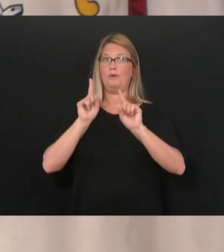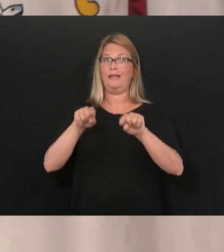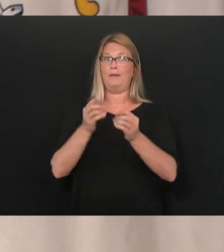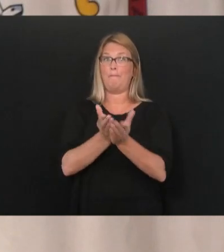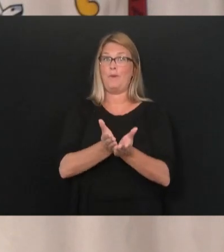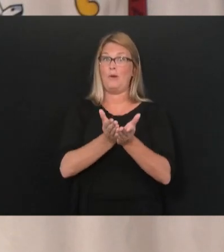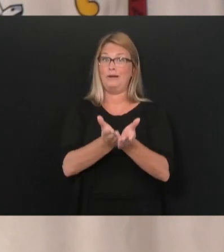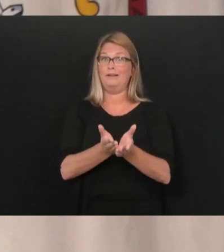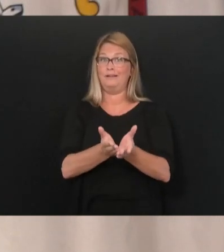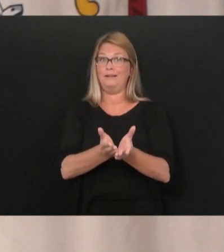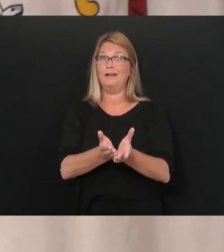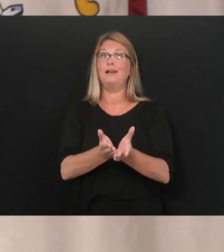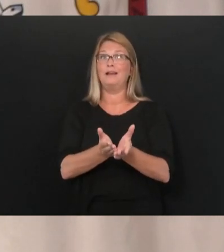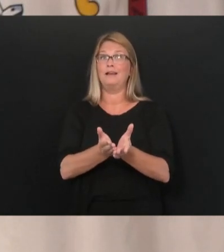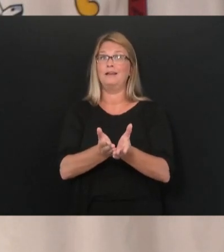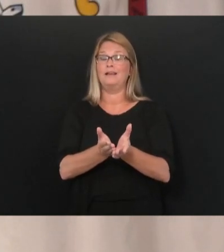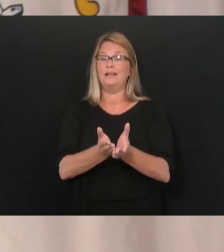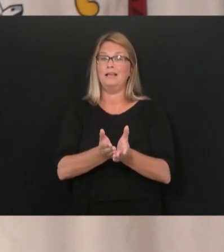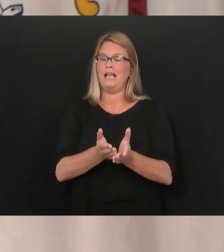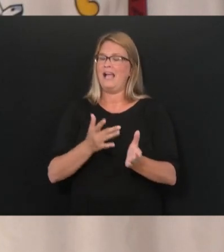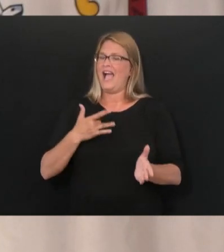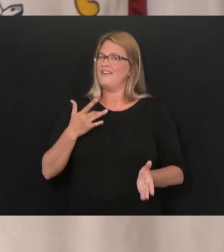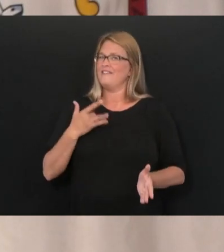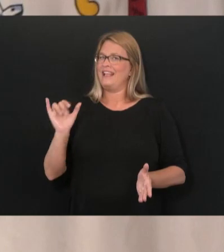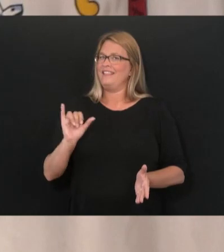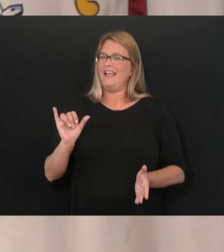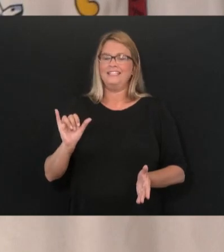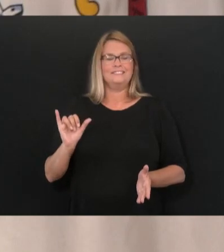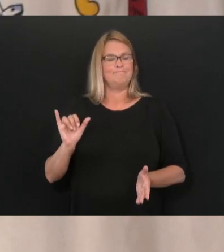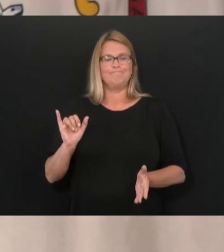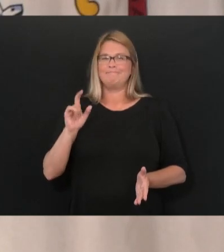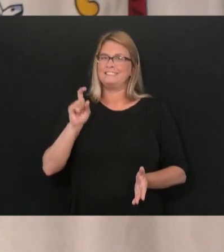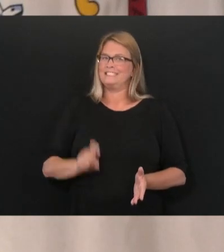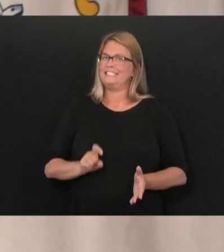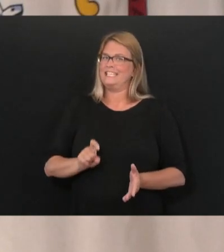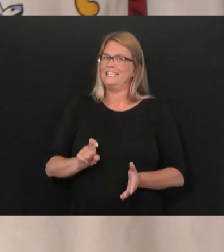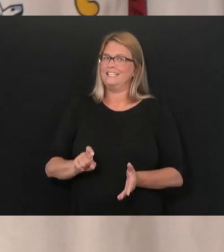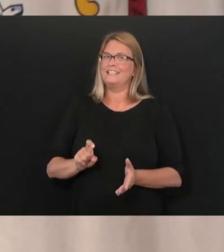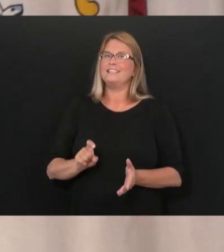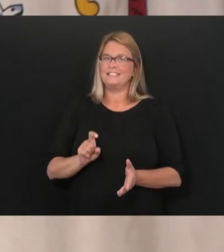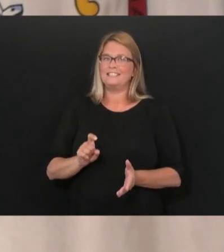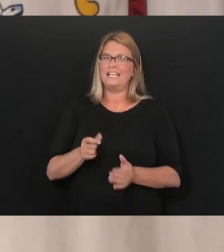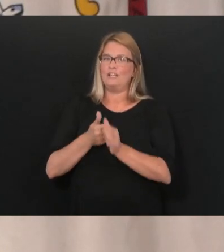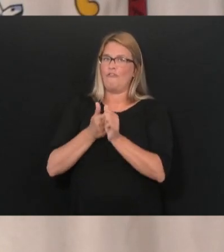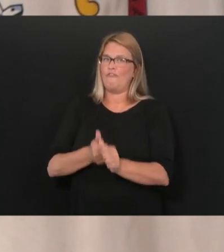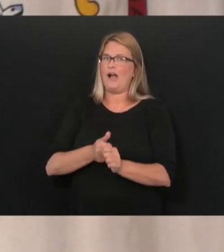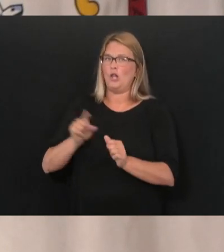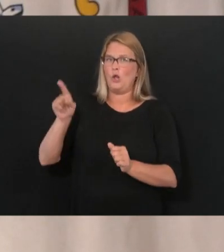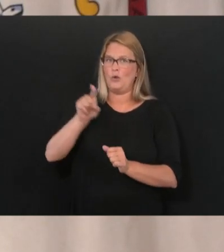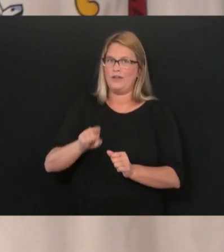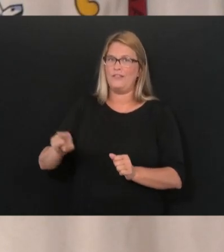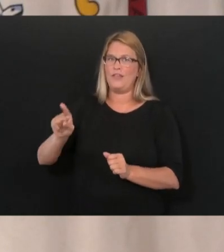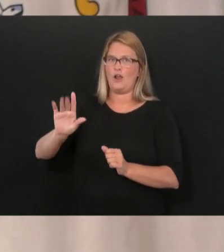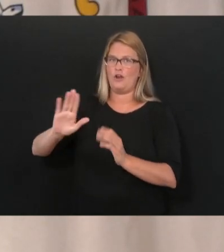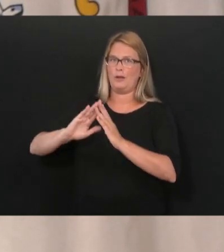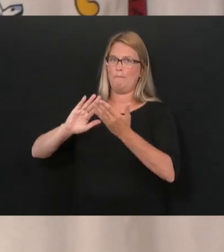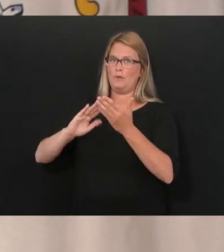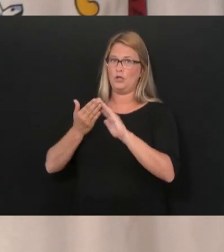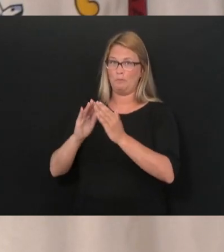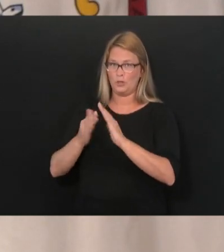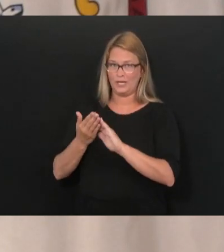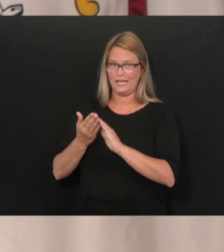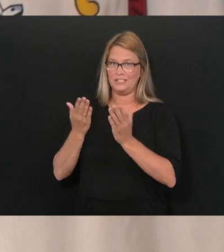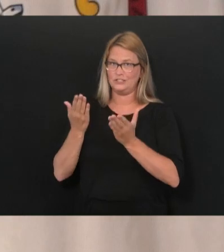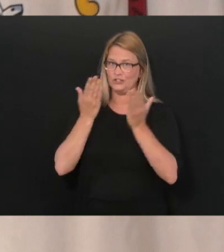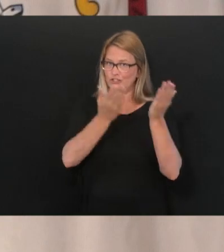And I just felt like that we need to listen. We need to listen to that community and everything, because we